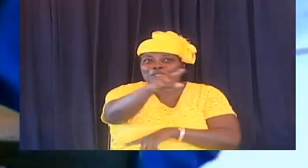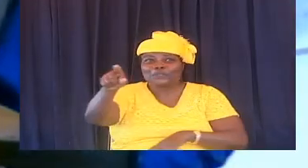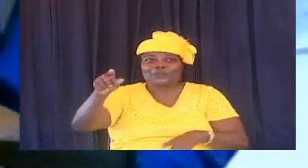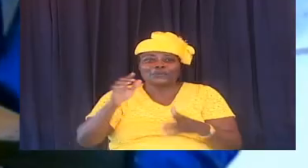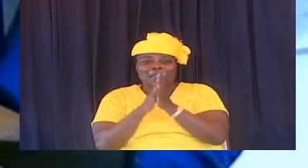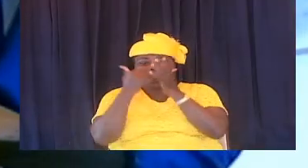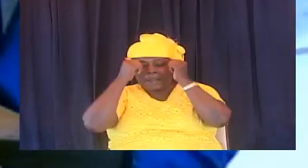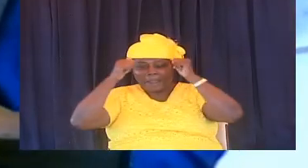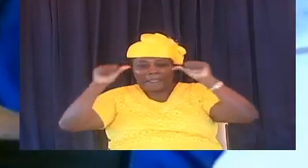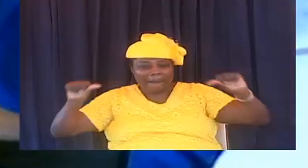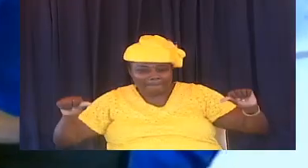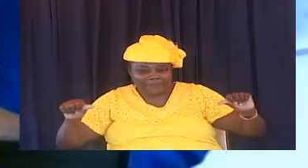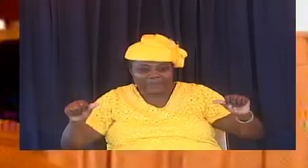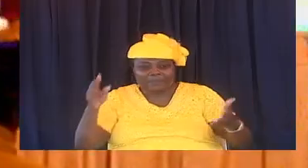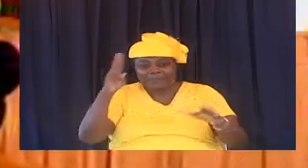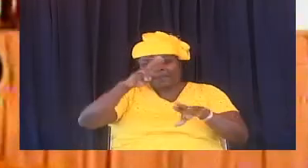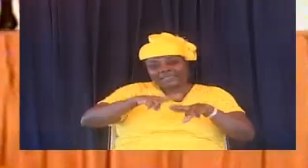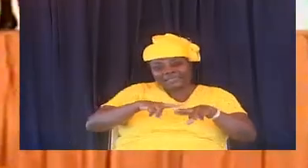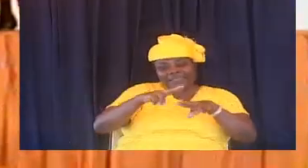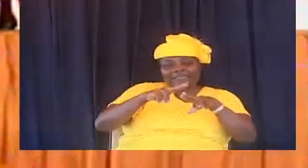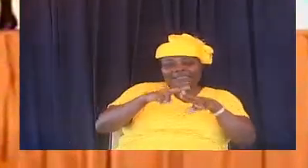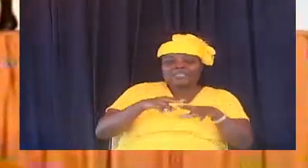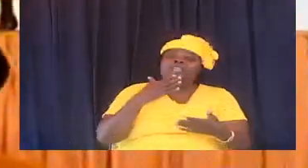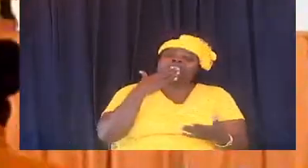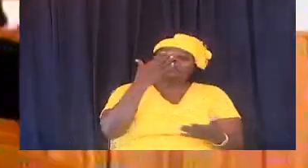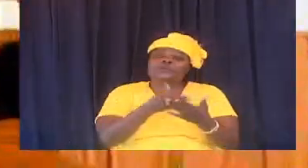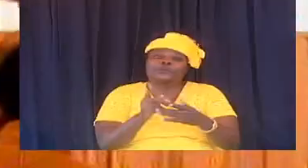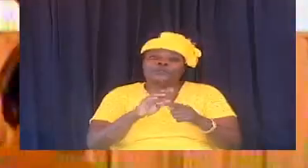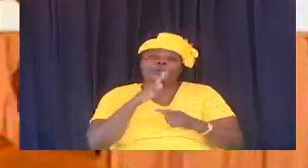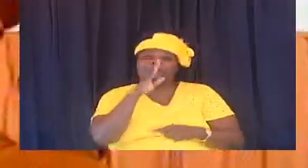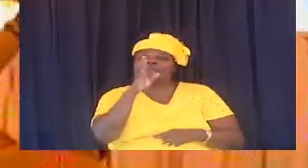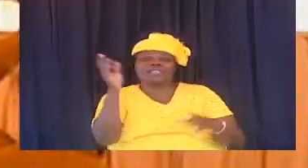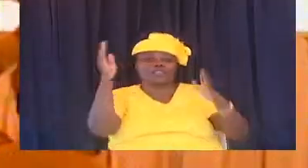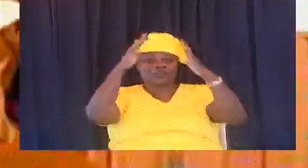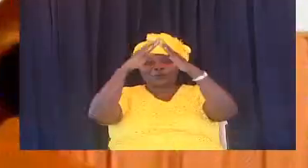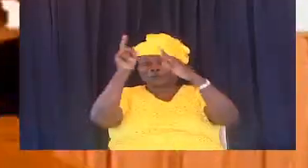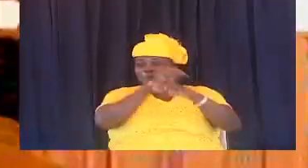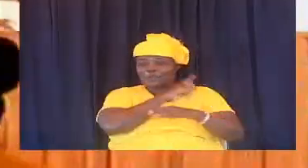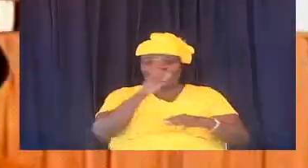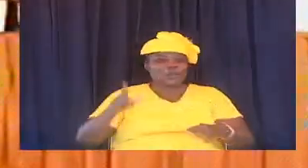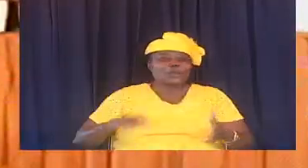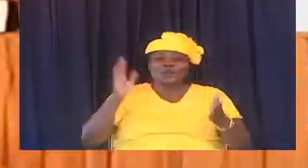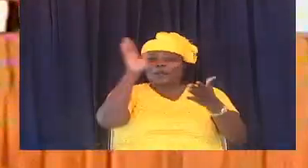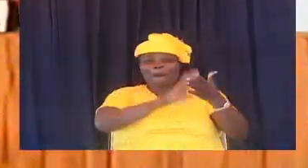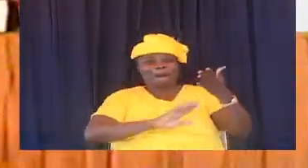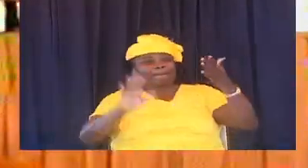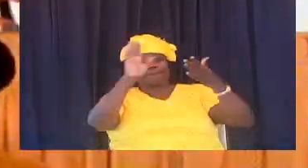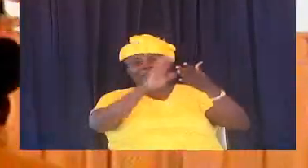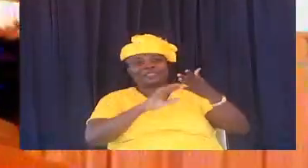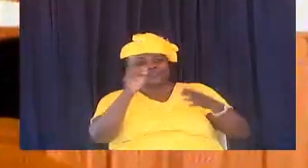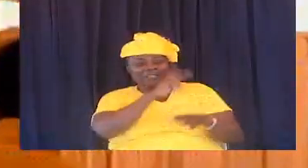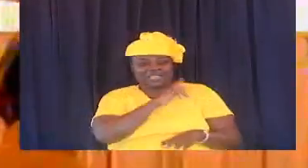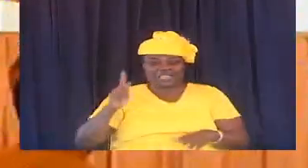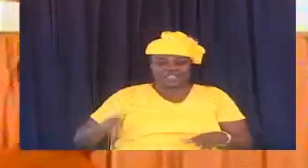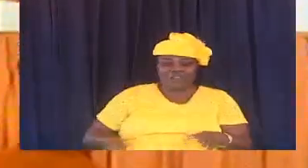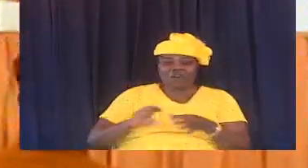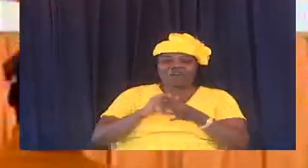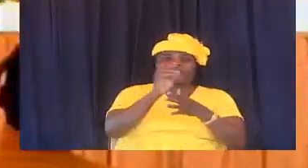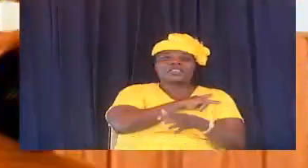may be seated. It's so good to be in the house of the Lord, in the presence of the King of